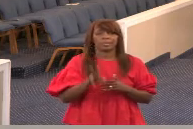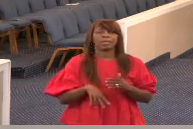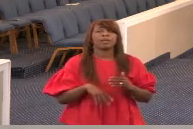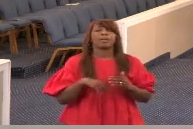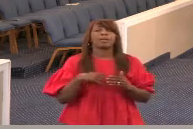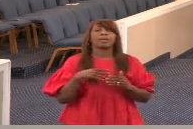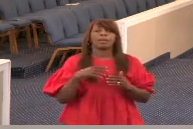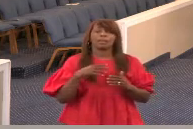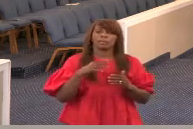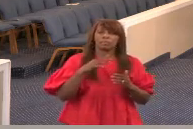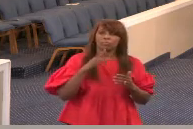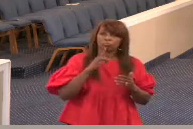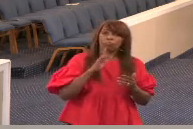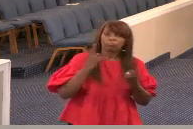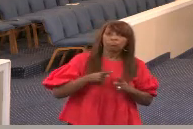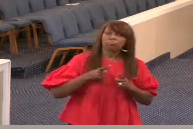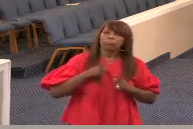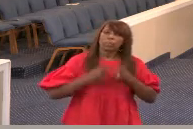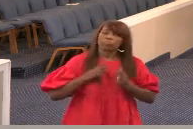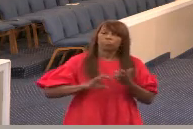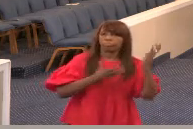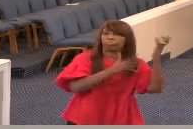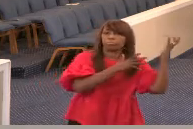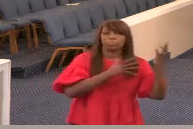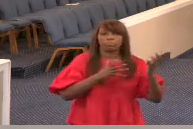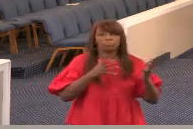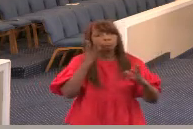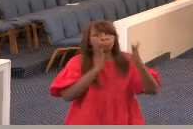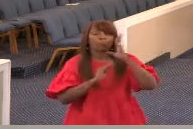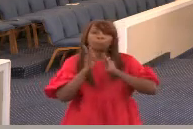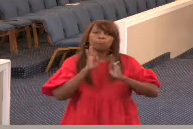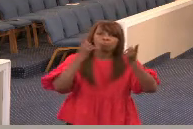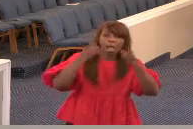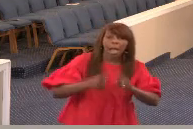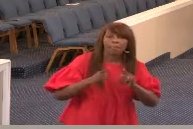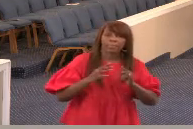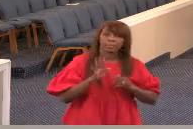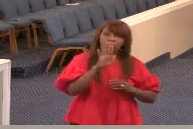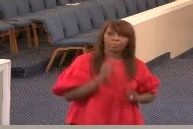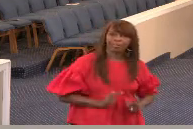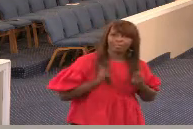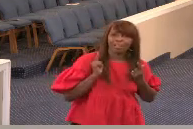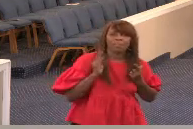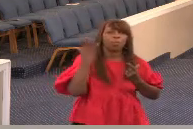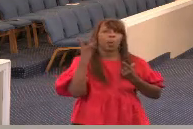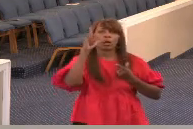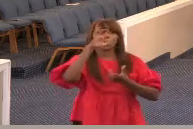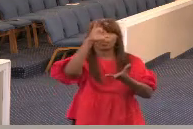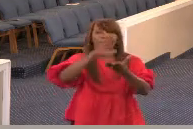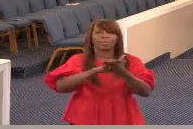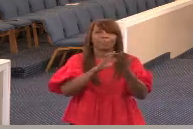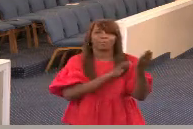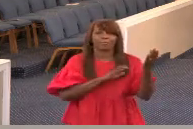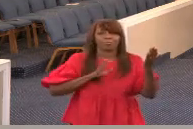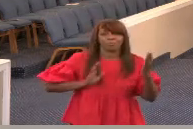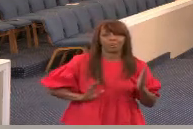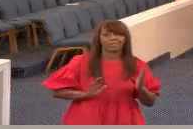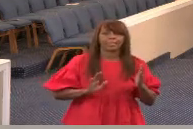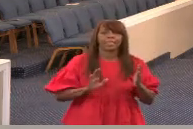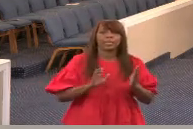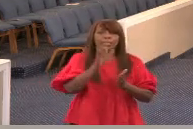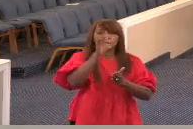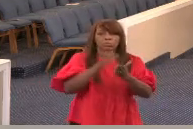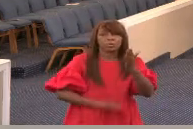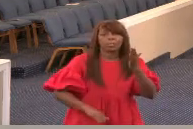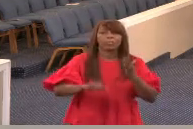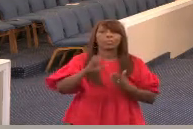Storms are no strangers to believers. It's in that 27th chapter